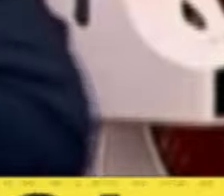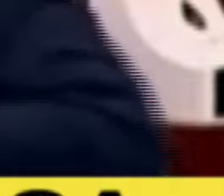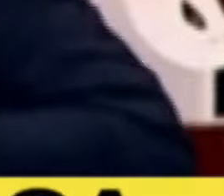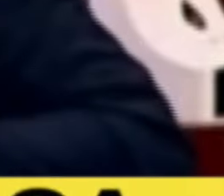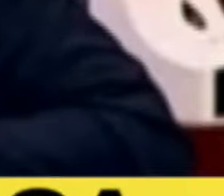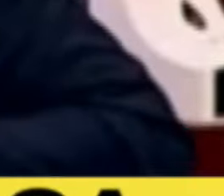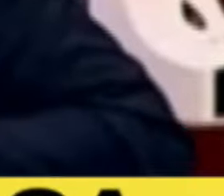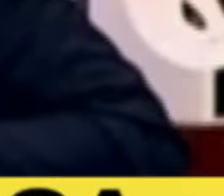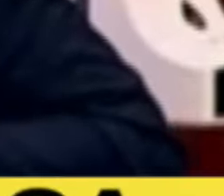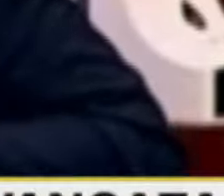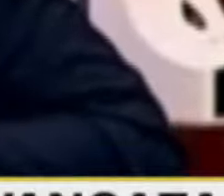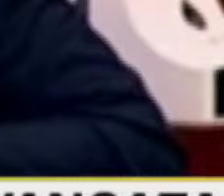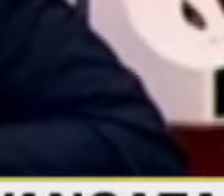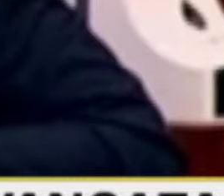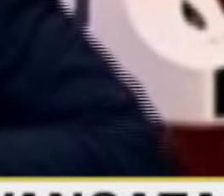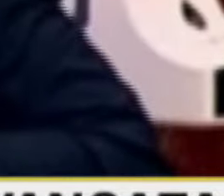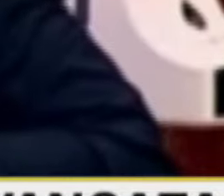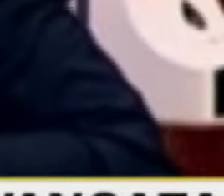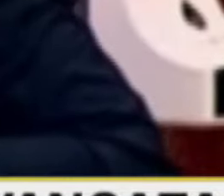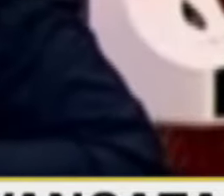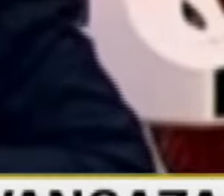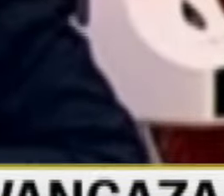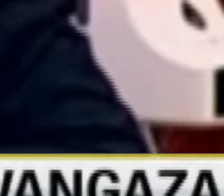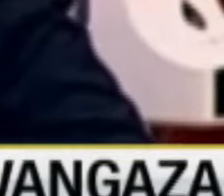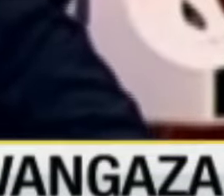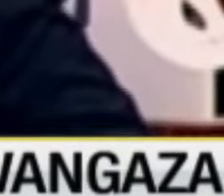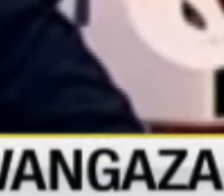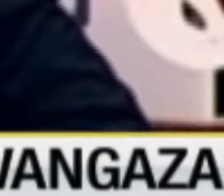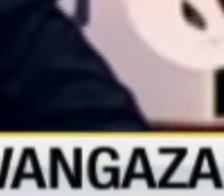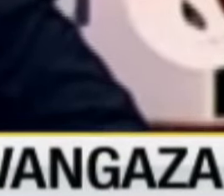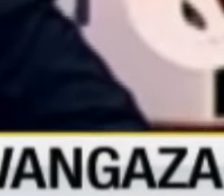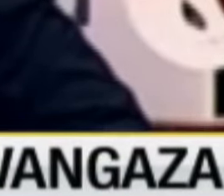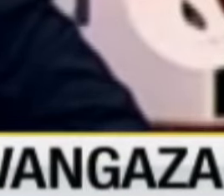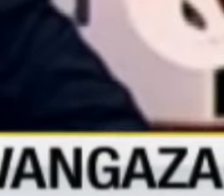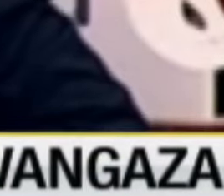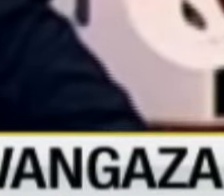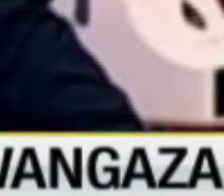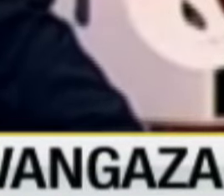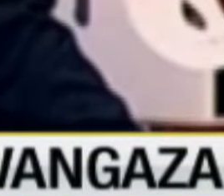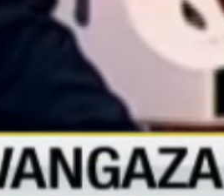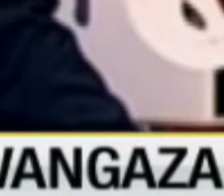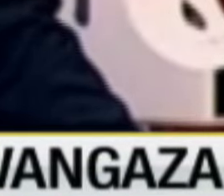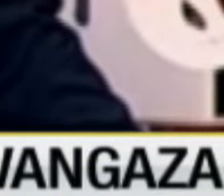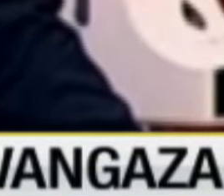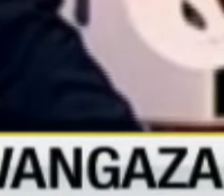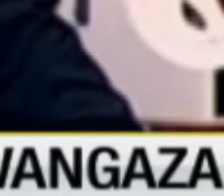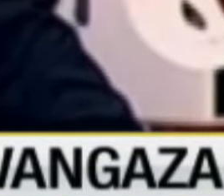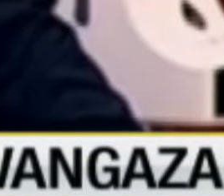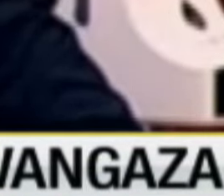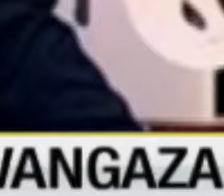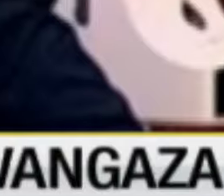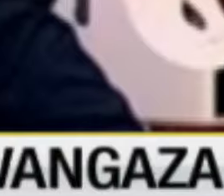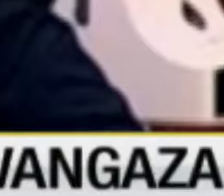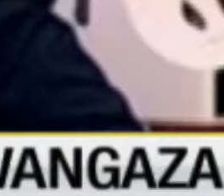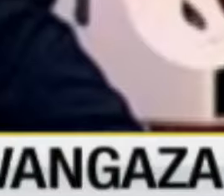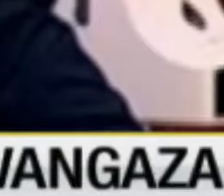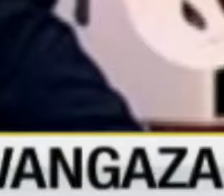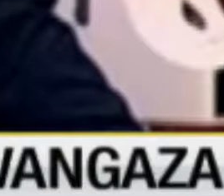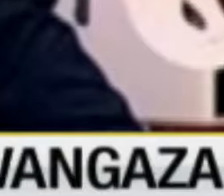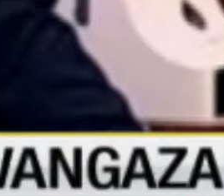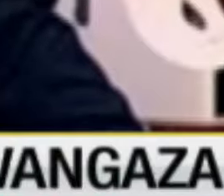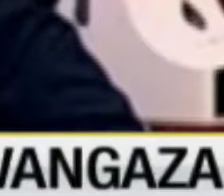The governor, of course, will tell you, Honorable Speaker, that the County Assembly is abusing its oversight role,